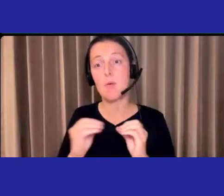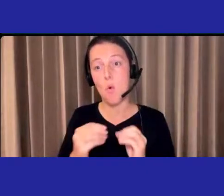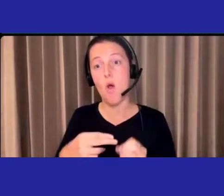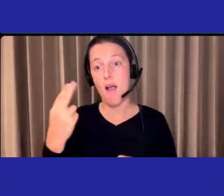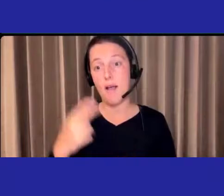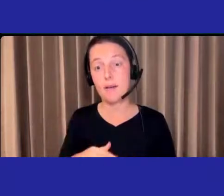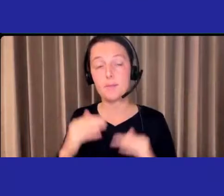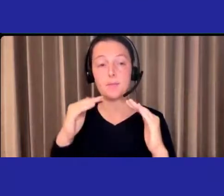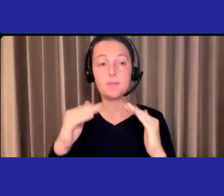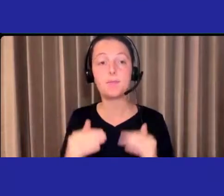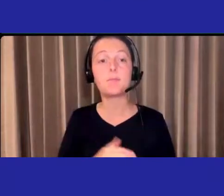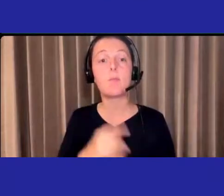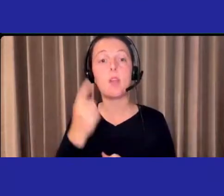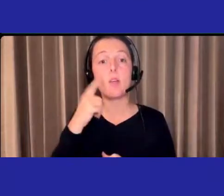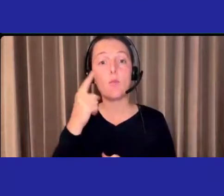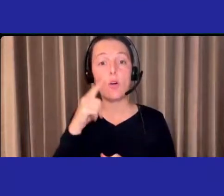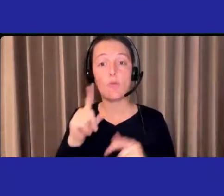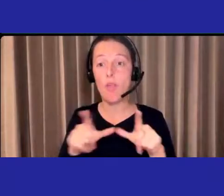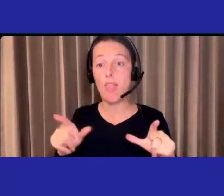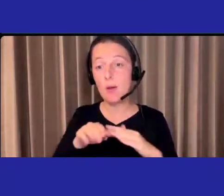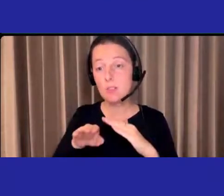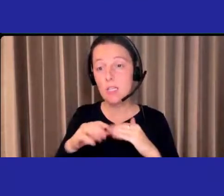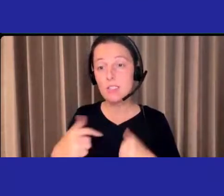language access, we have had over